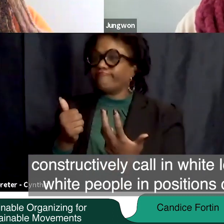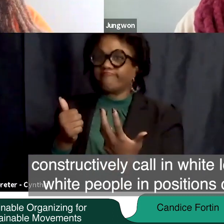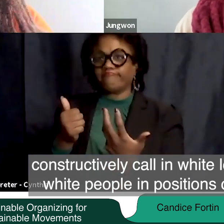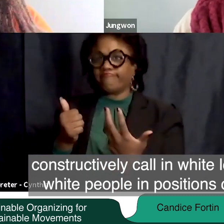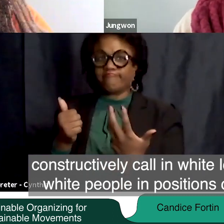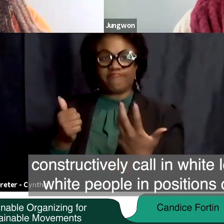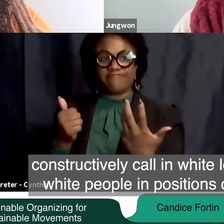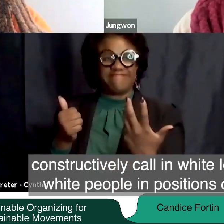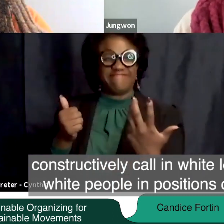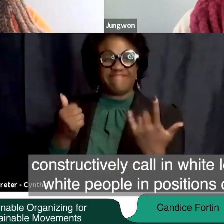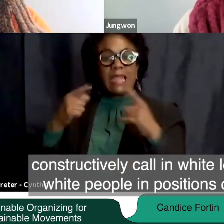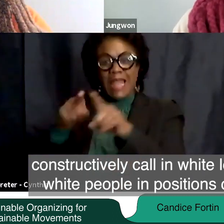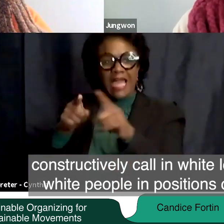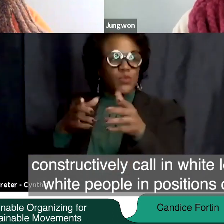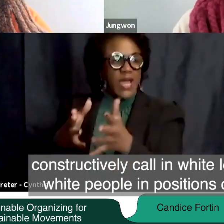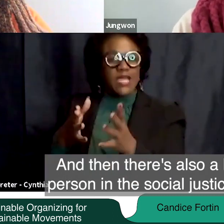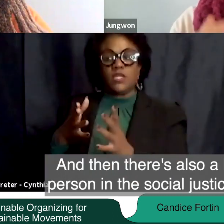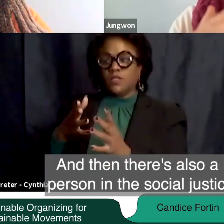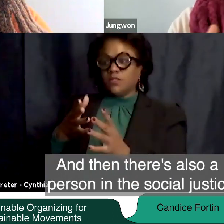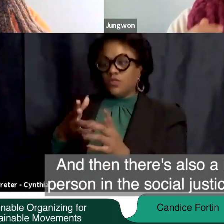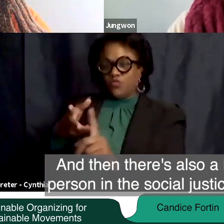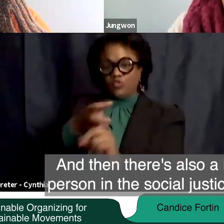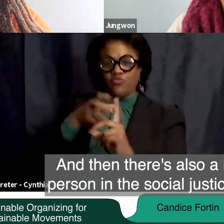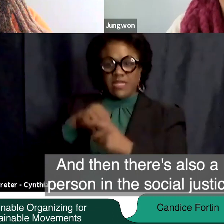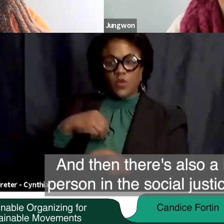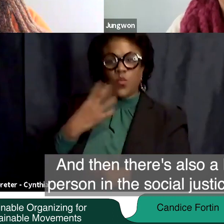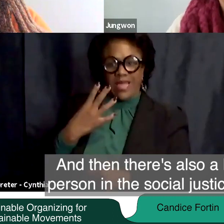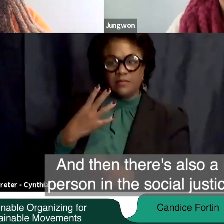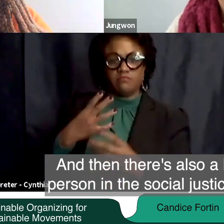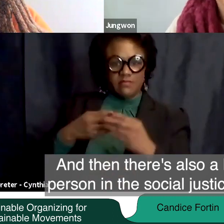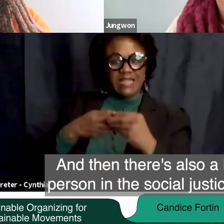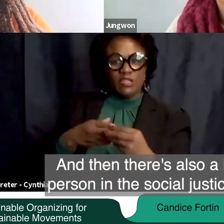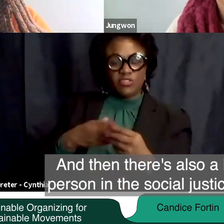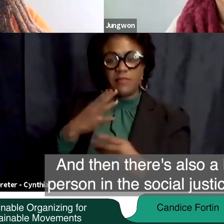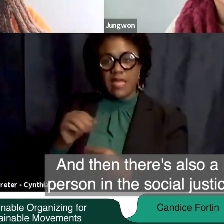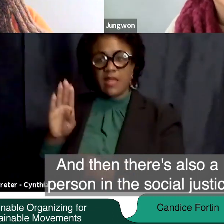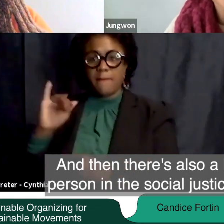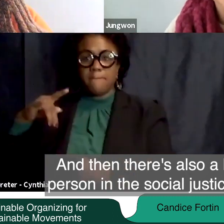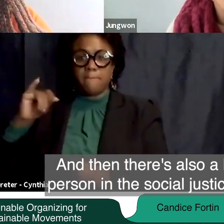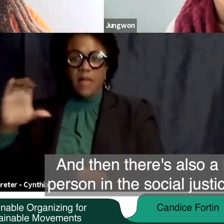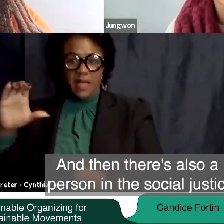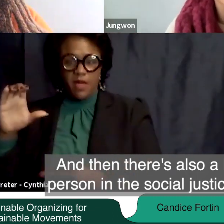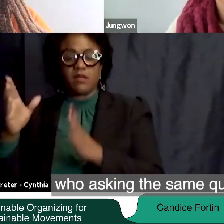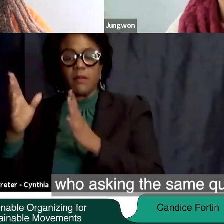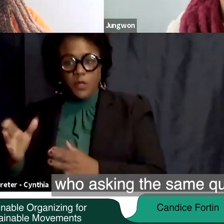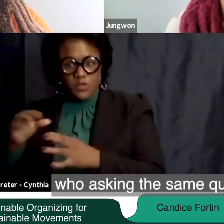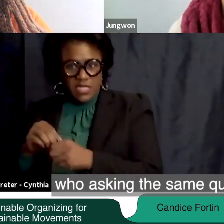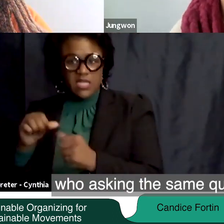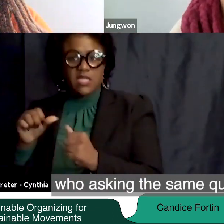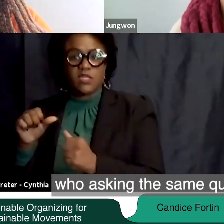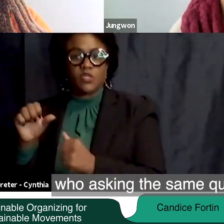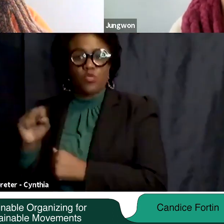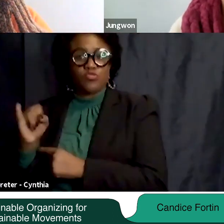white leadership, white people in positions of power. And then there's also a BIPOC person in the social justice space who's